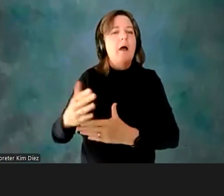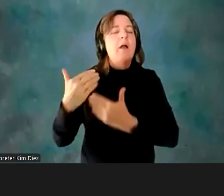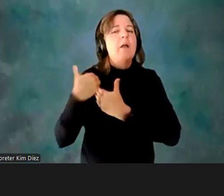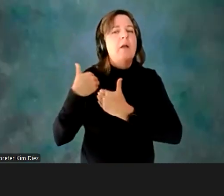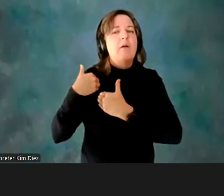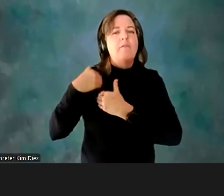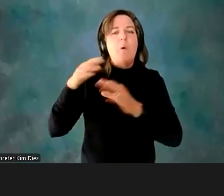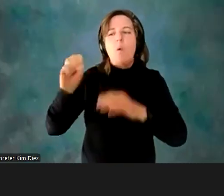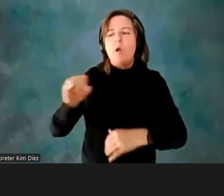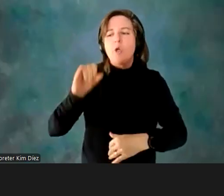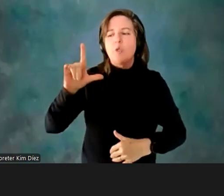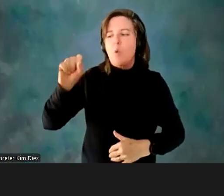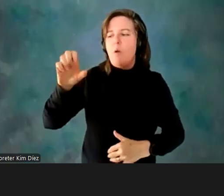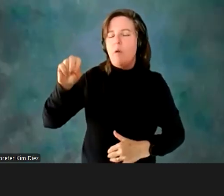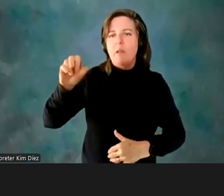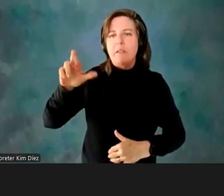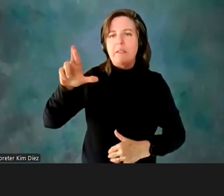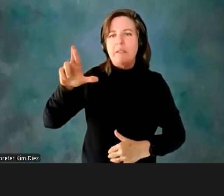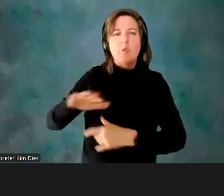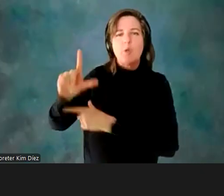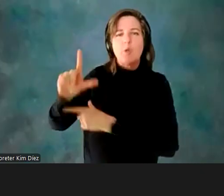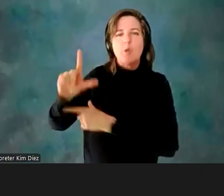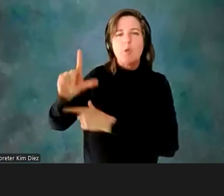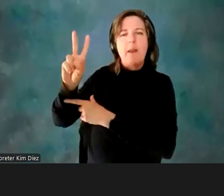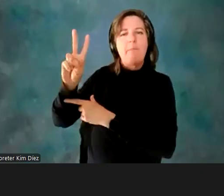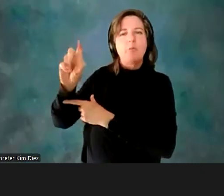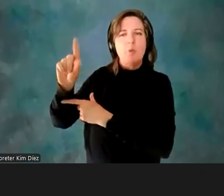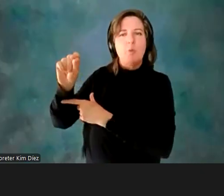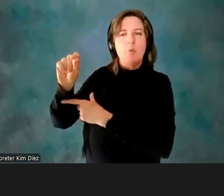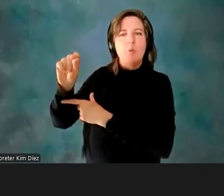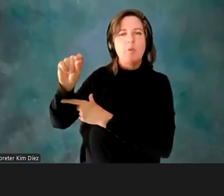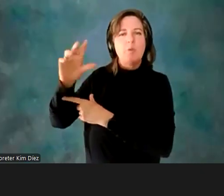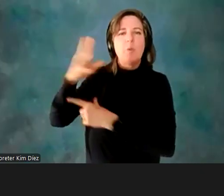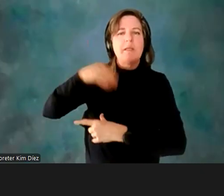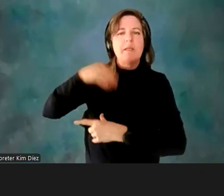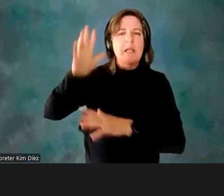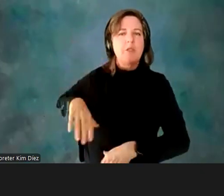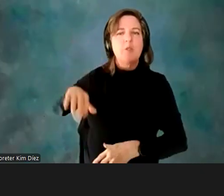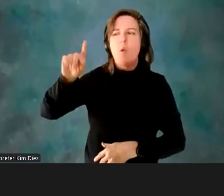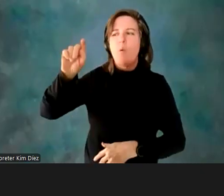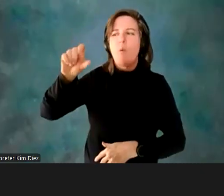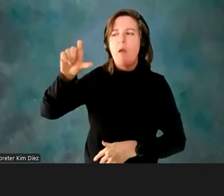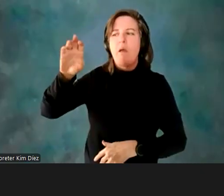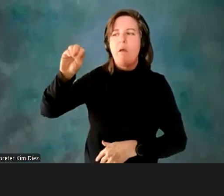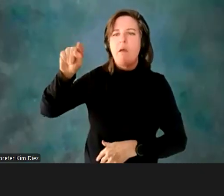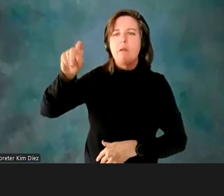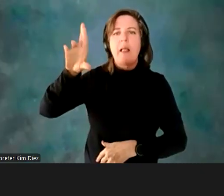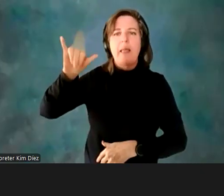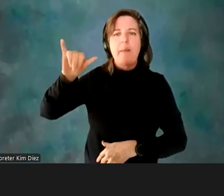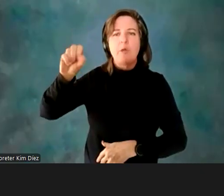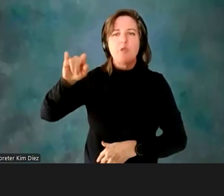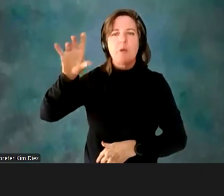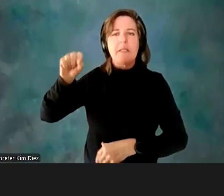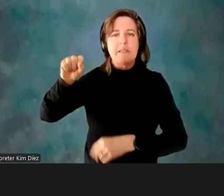about 220 snow telemetry sites in Utah, Nevada, and California. Kent